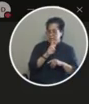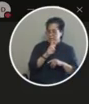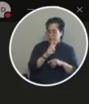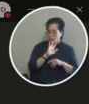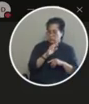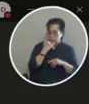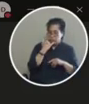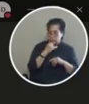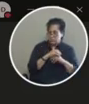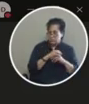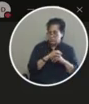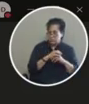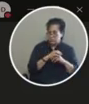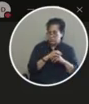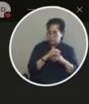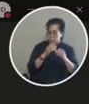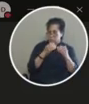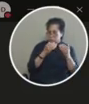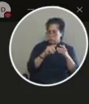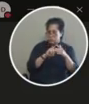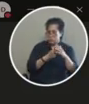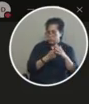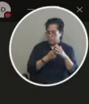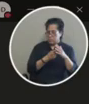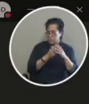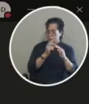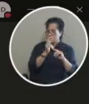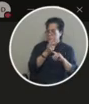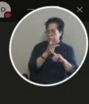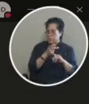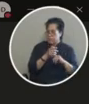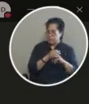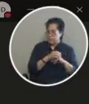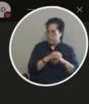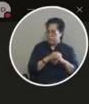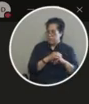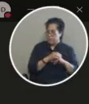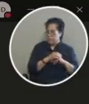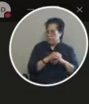your phone, and you may begin speaking for 3 minutes.